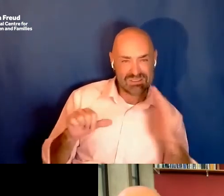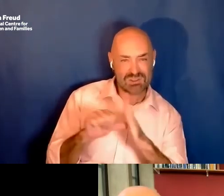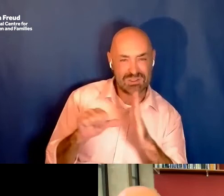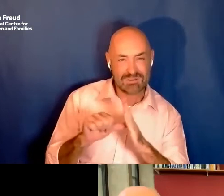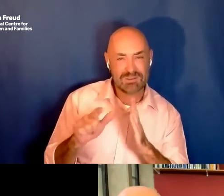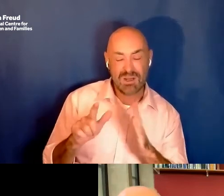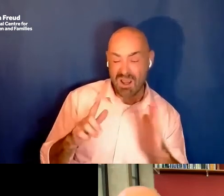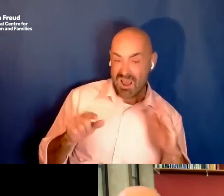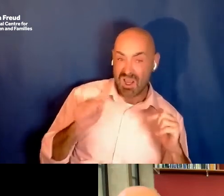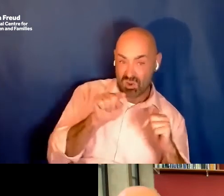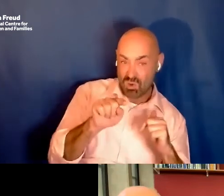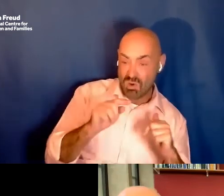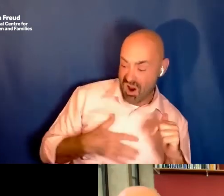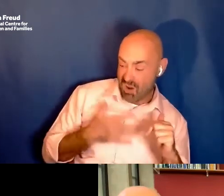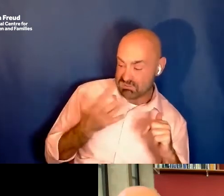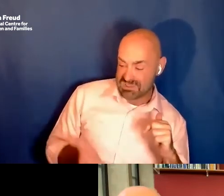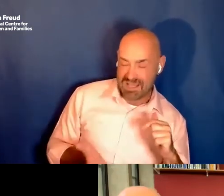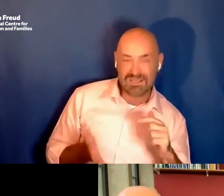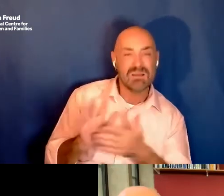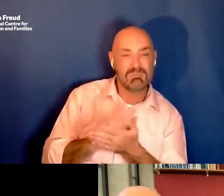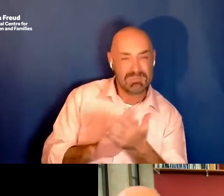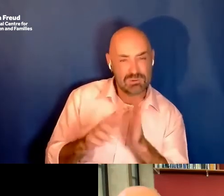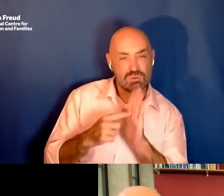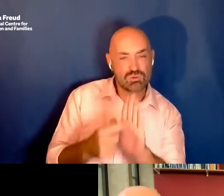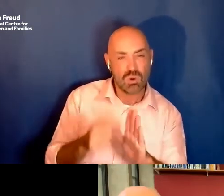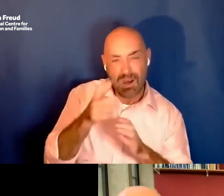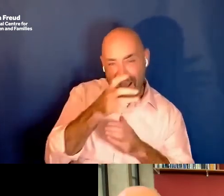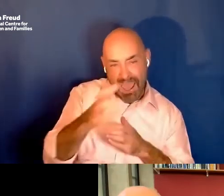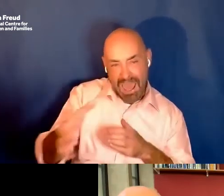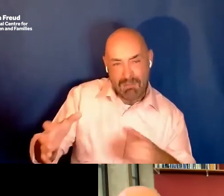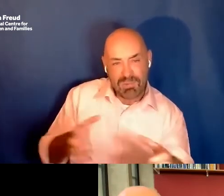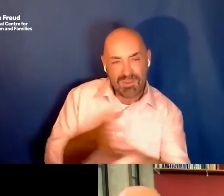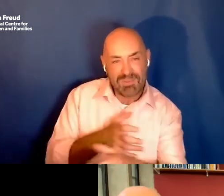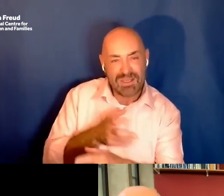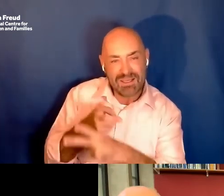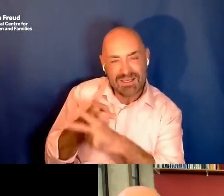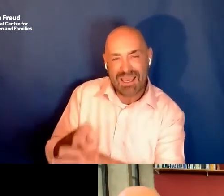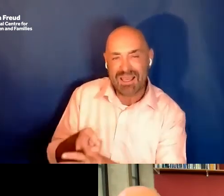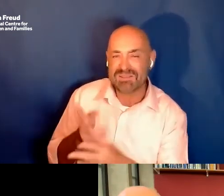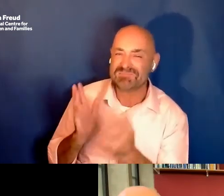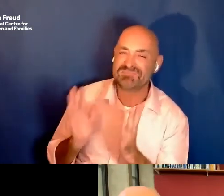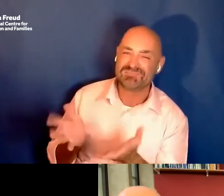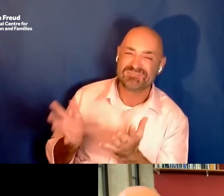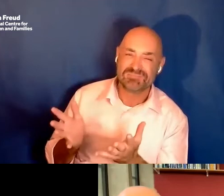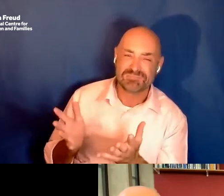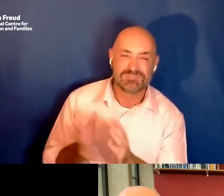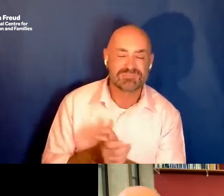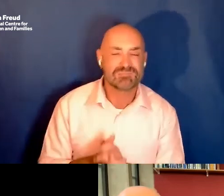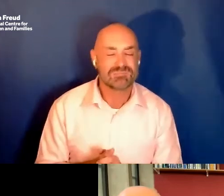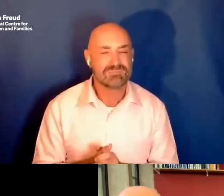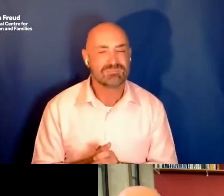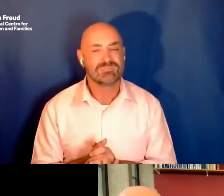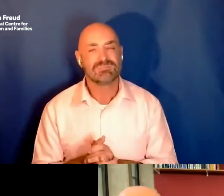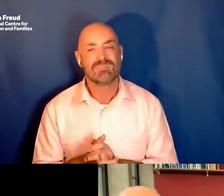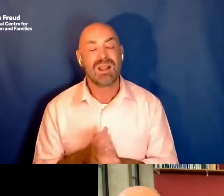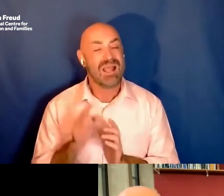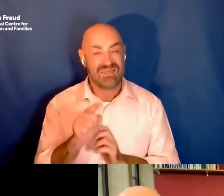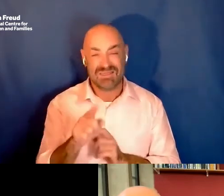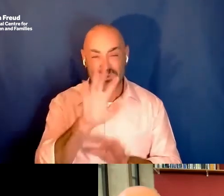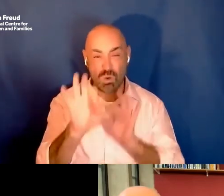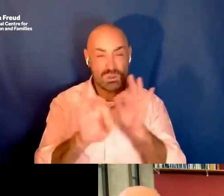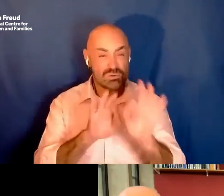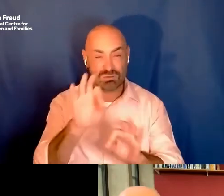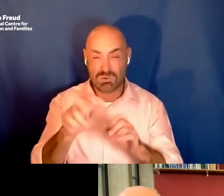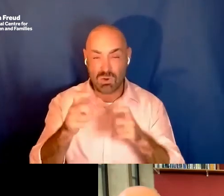upset by them shows an empathy and a care. But yeah, I guess this is an ongoing question really